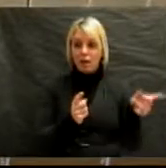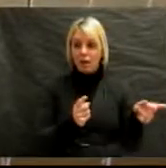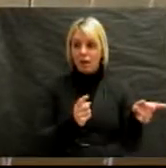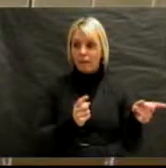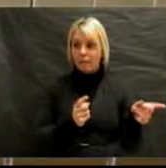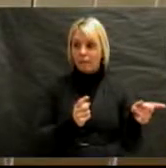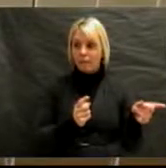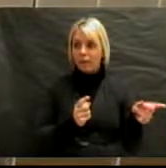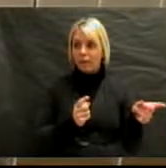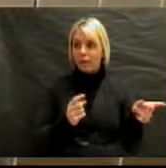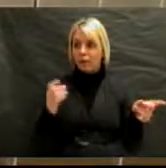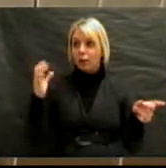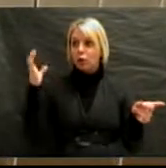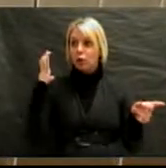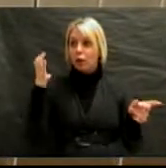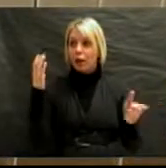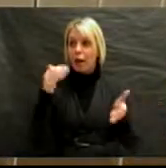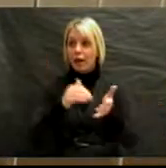nominate Howard.